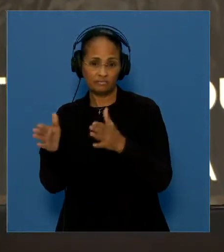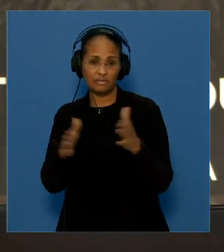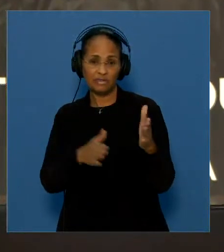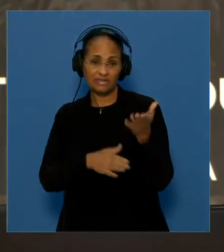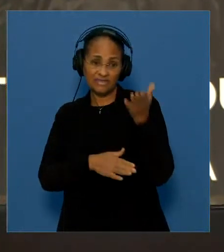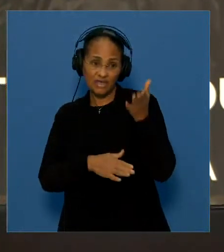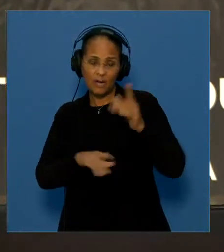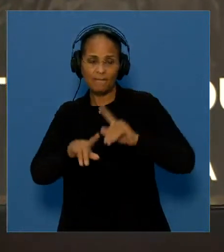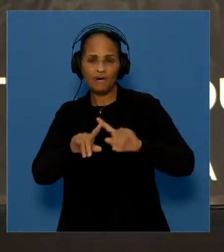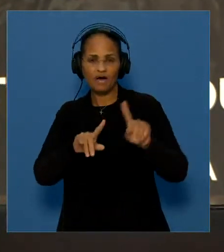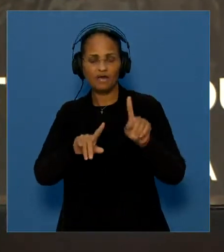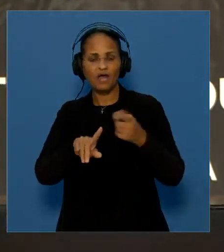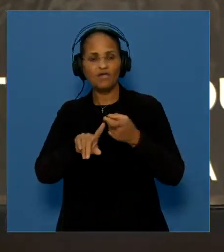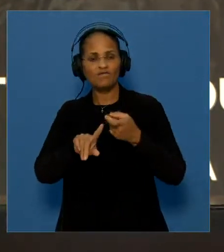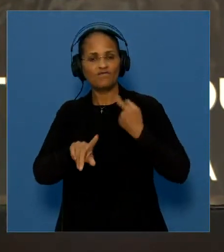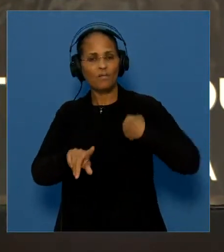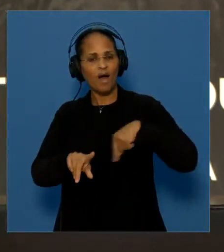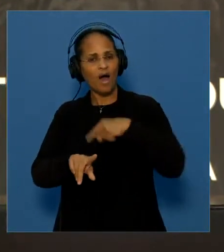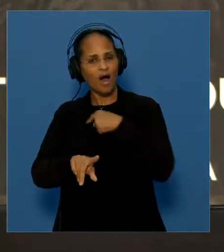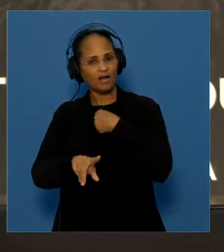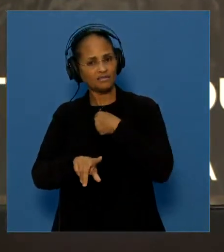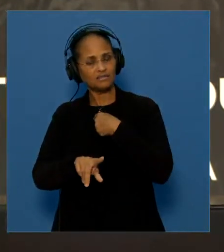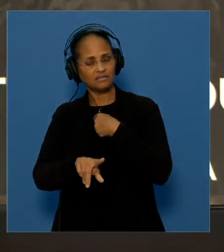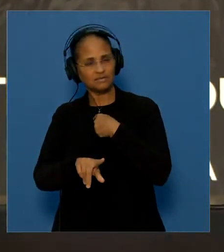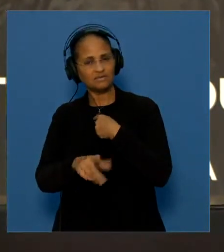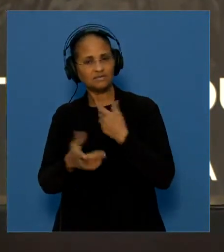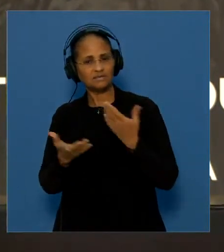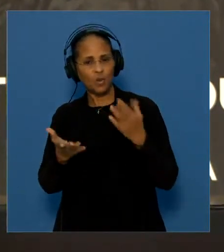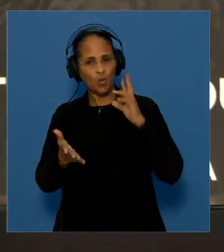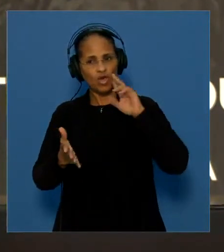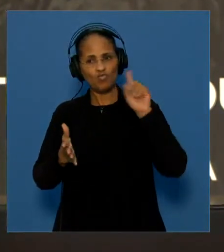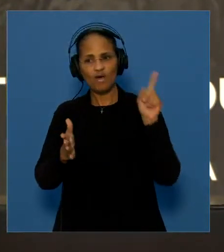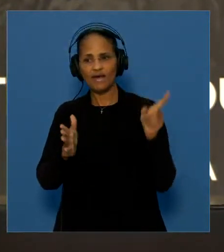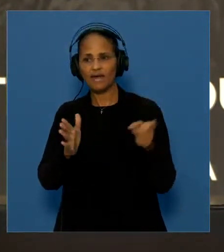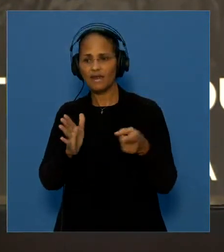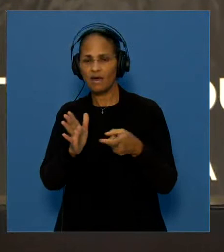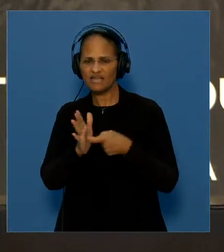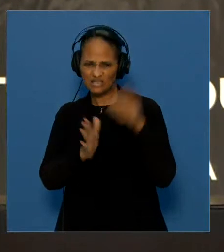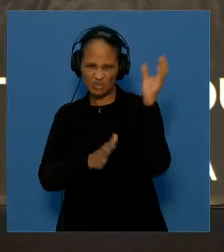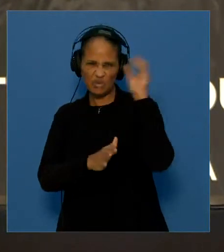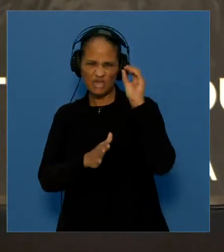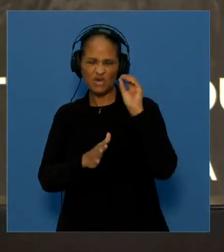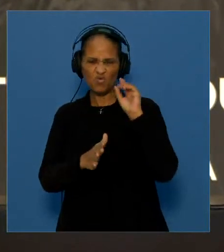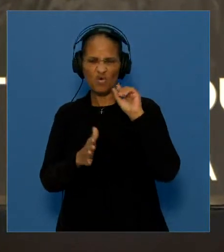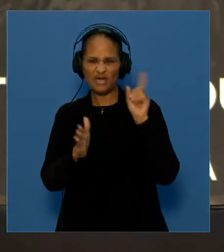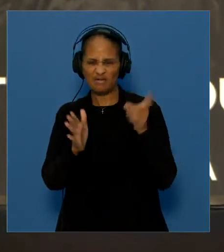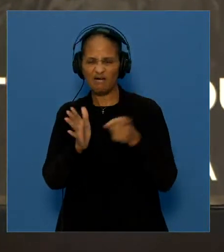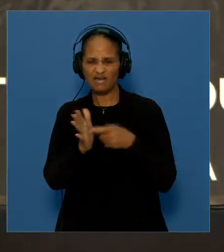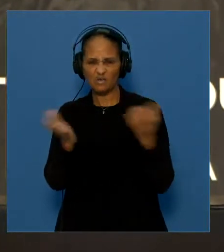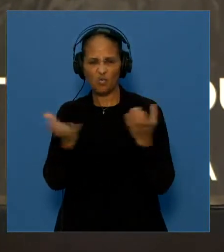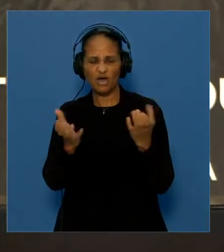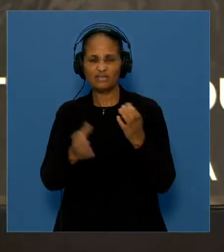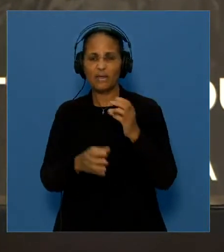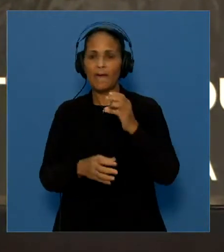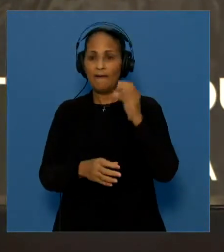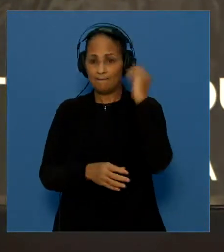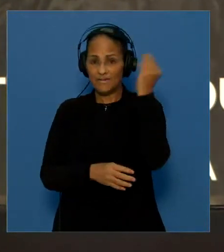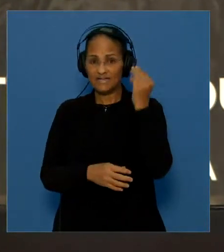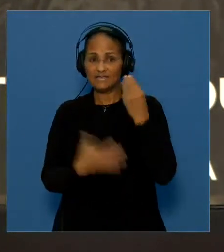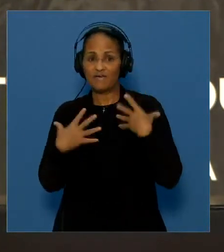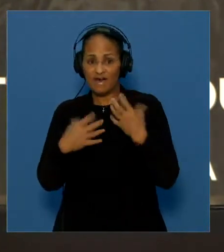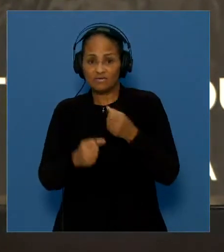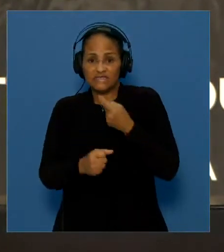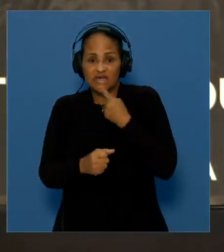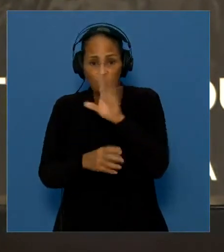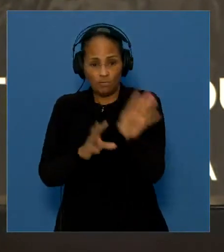I can say from our aspect, we recognize the statistics that the Minister of Health reported today. There'll be additional